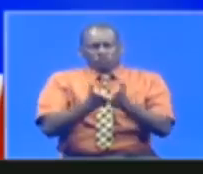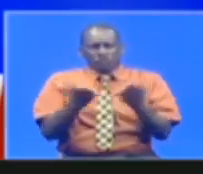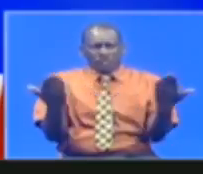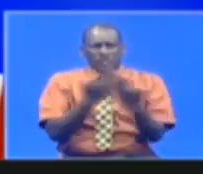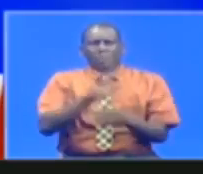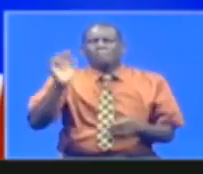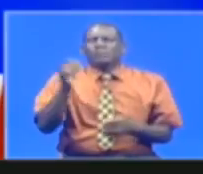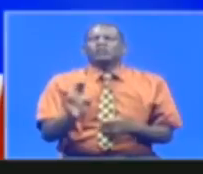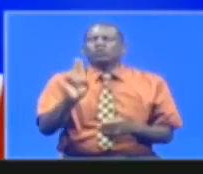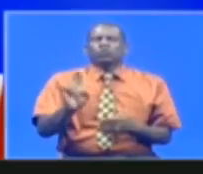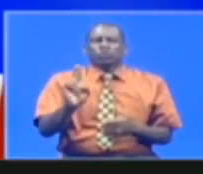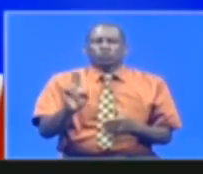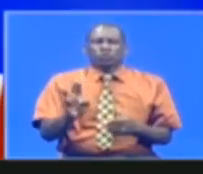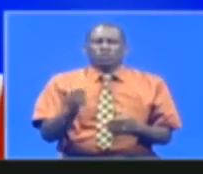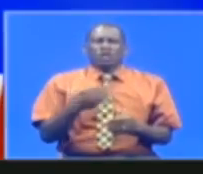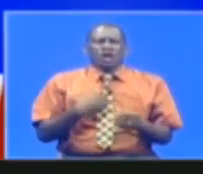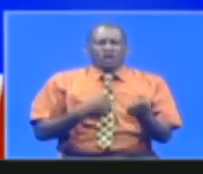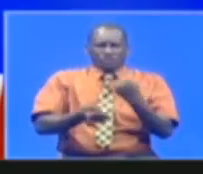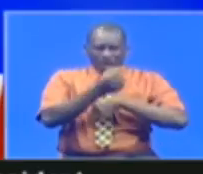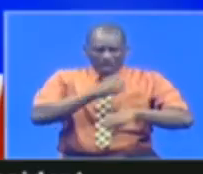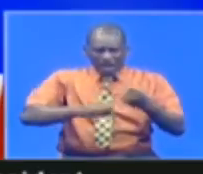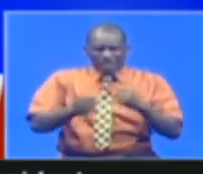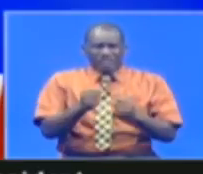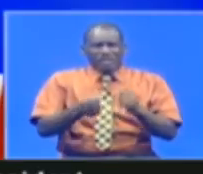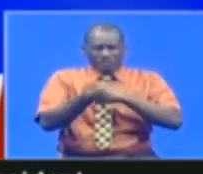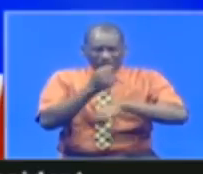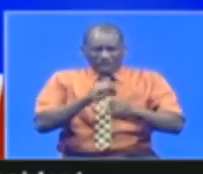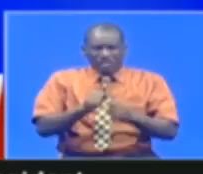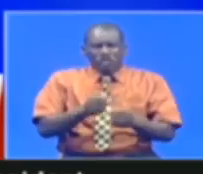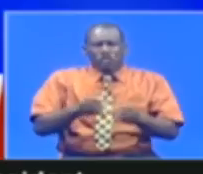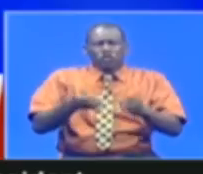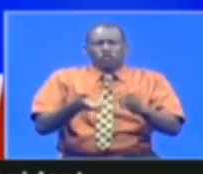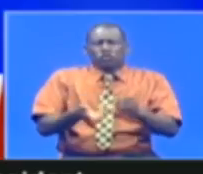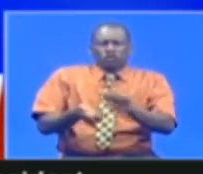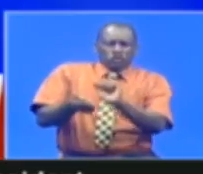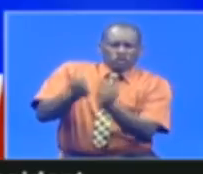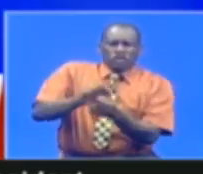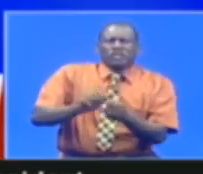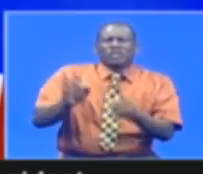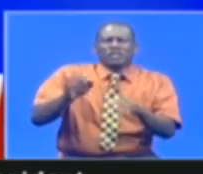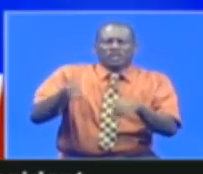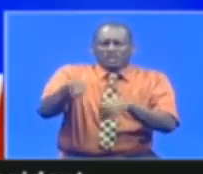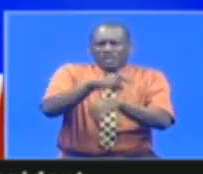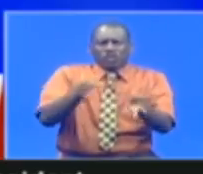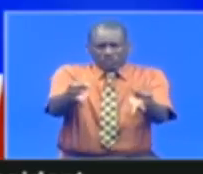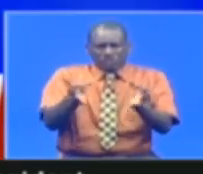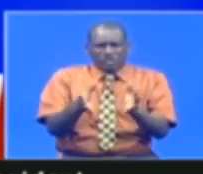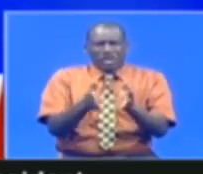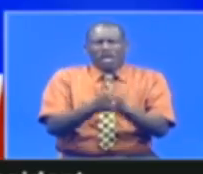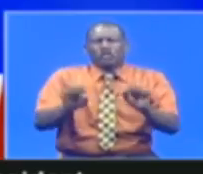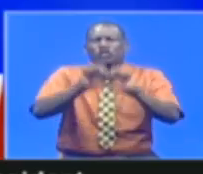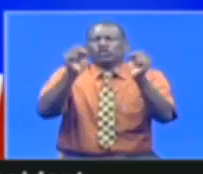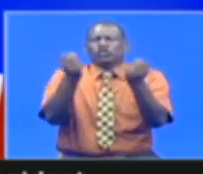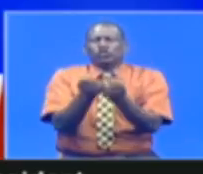President Uhuru Kenyatta has moved in to fill the vacuum at the National Treasury by appointing Labor and Social Protection Cabinet